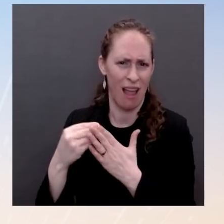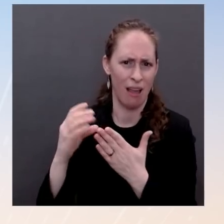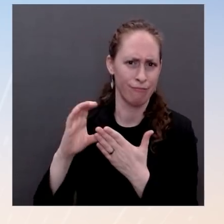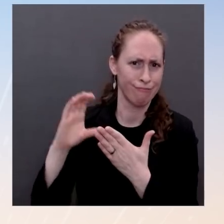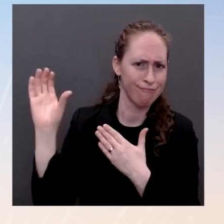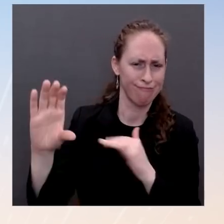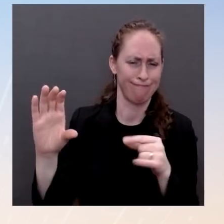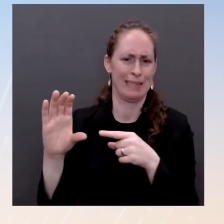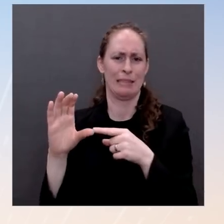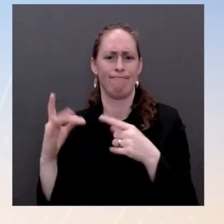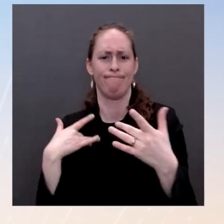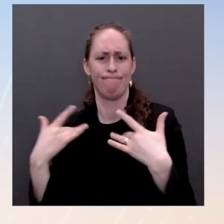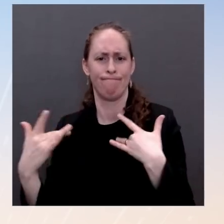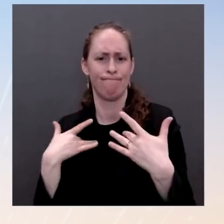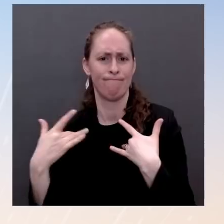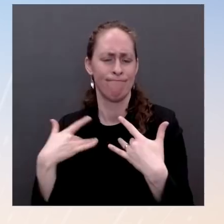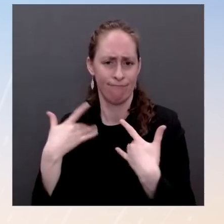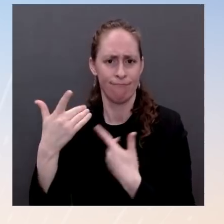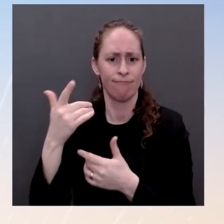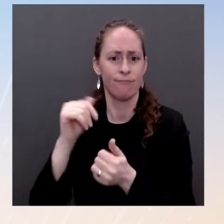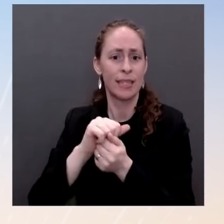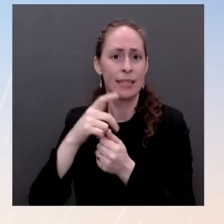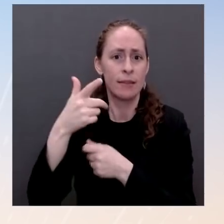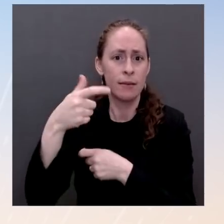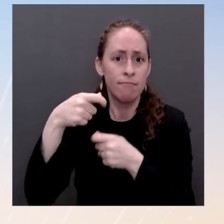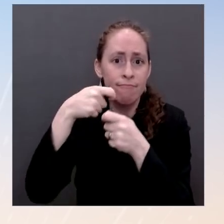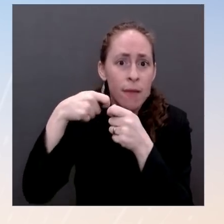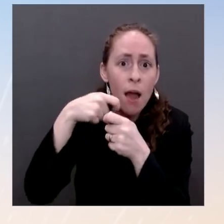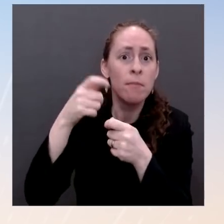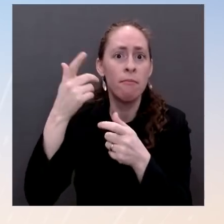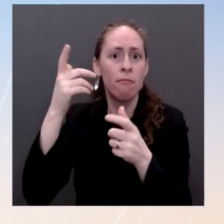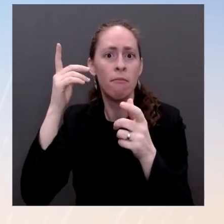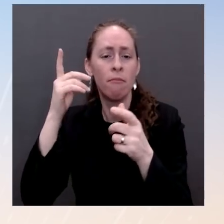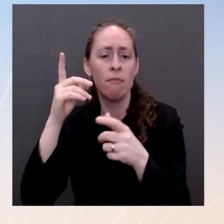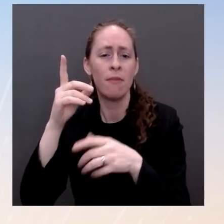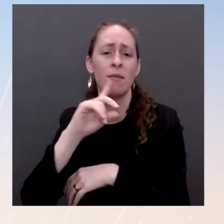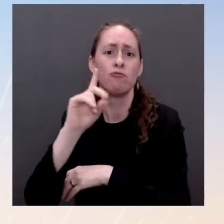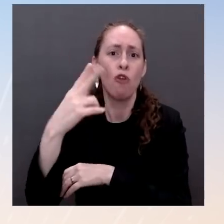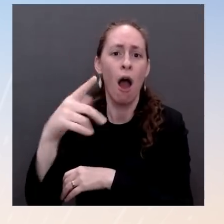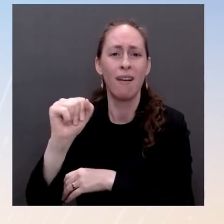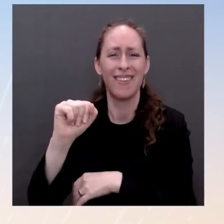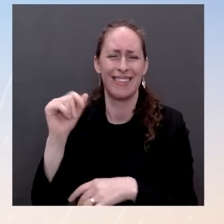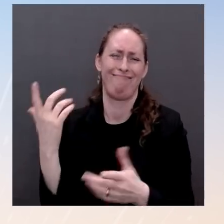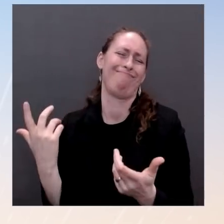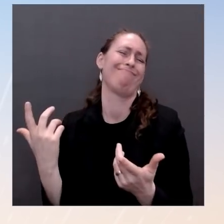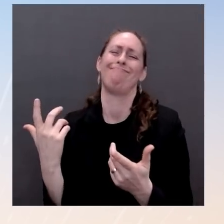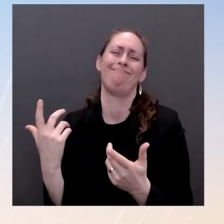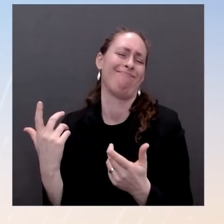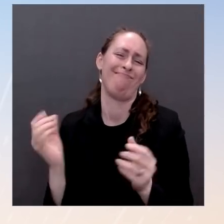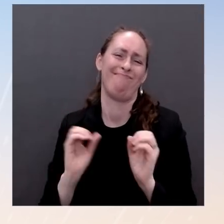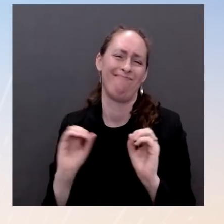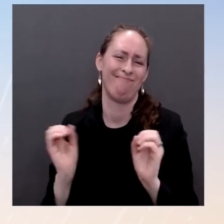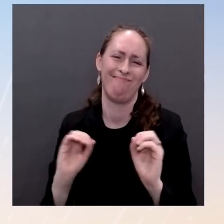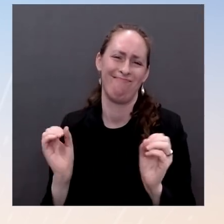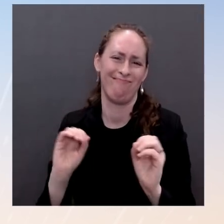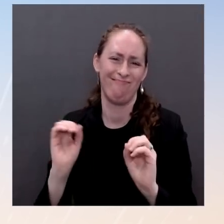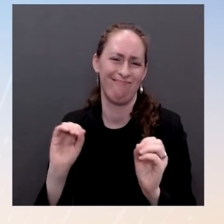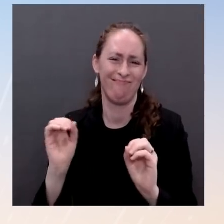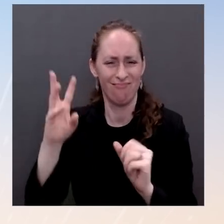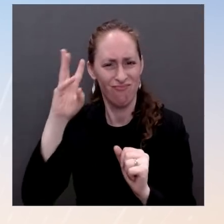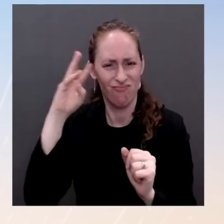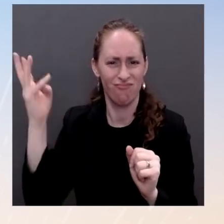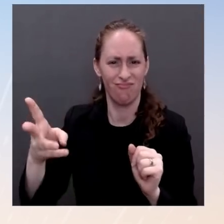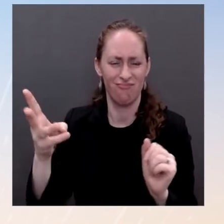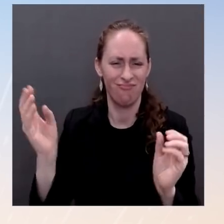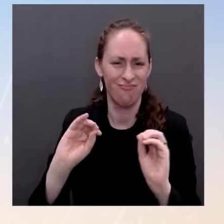So this is an issue. That what is happening here is that it's potential to hold up funding the government and important programs around an